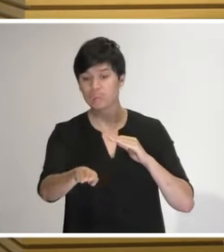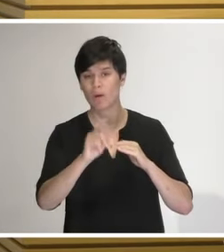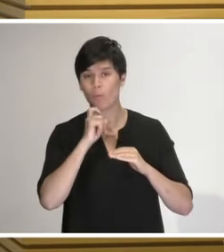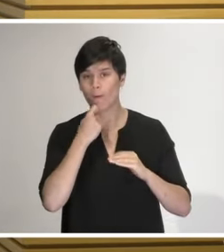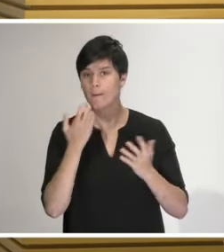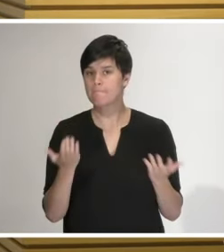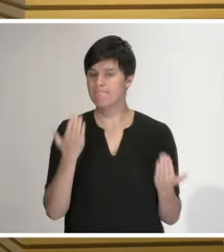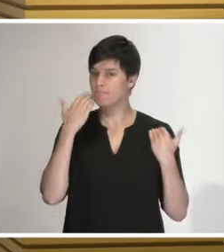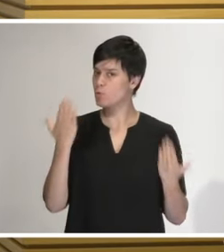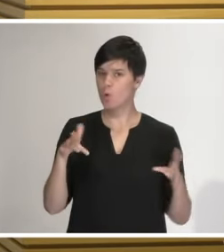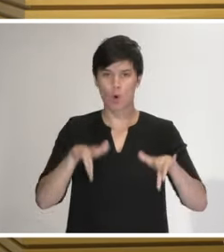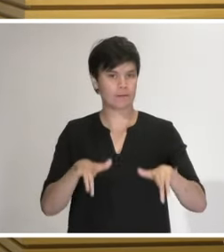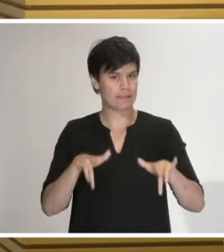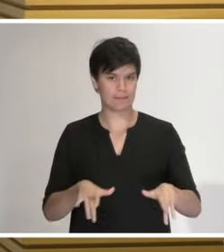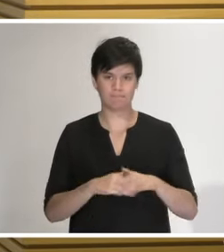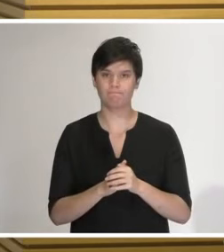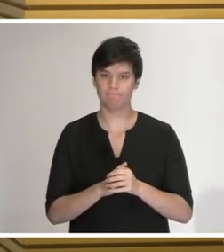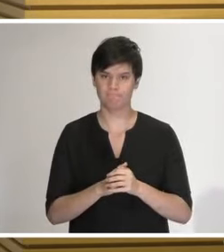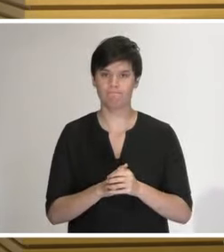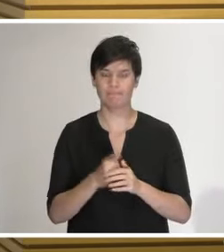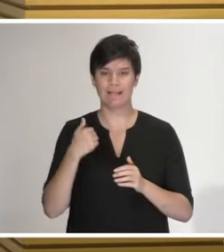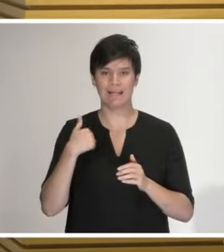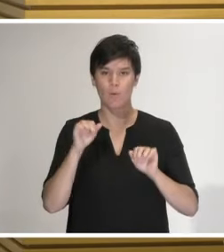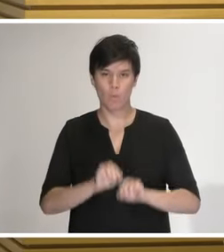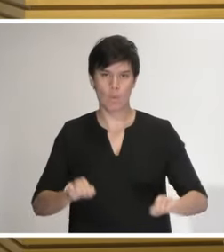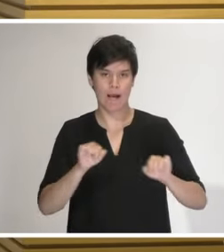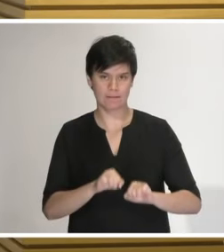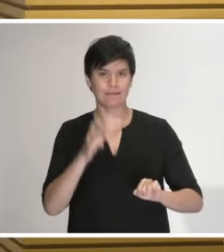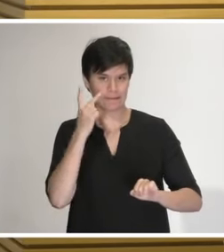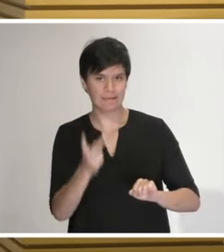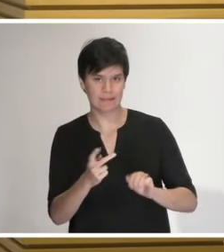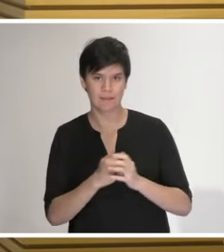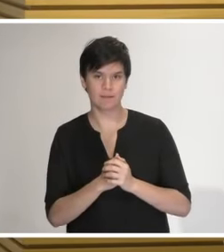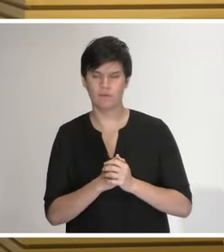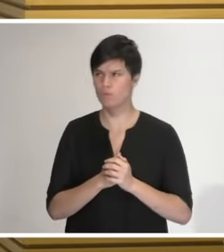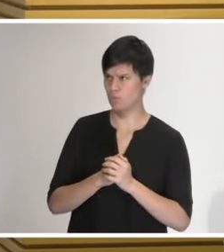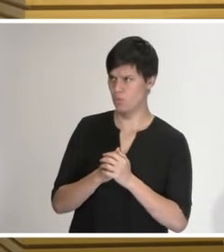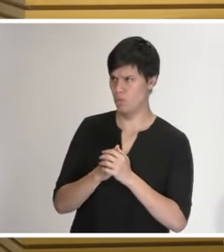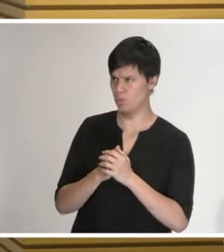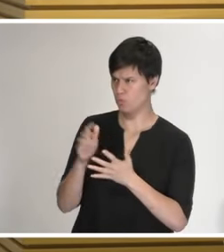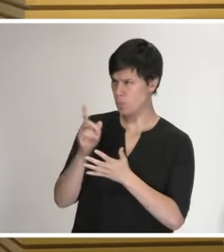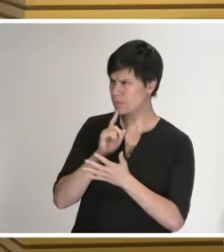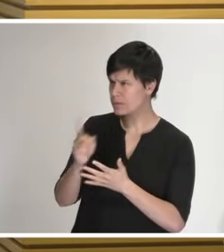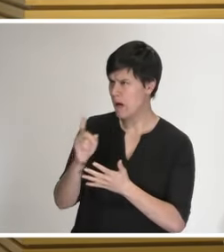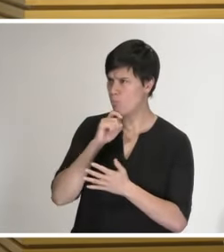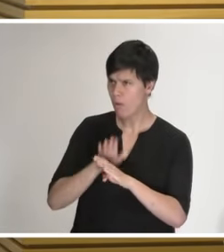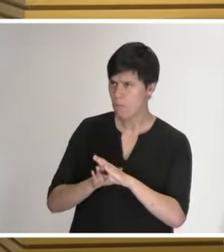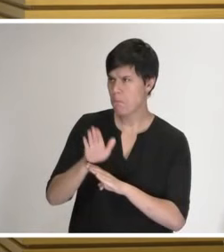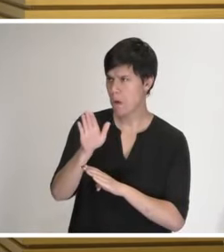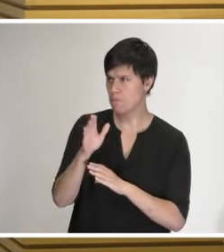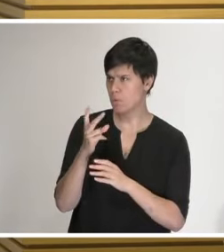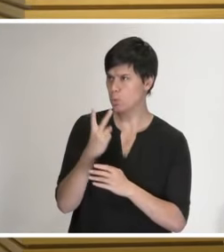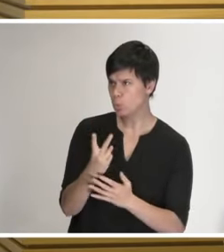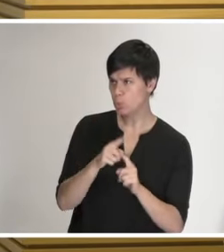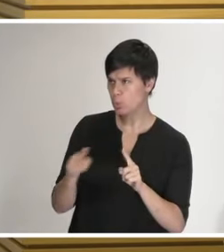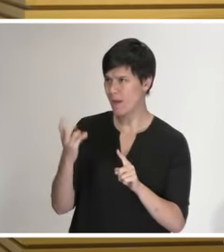day would continue to drop. Expecting with those 2 or 3 days, is that when you're expecting it to peak? Is that what you're saying? Well, it may well be it's peaking